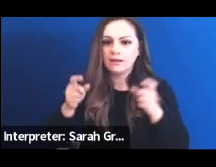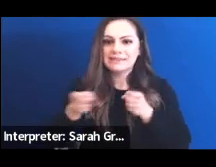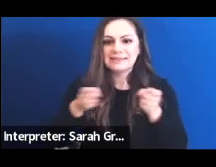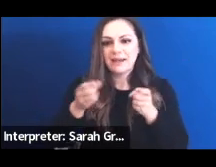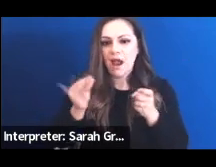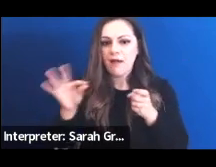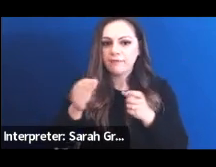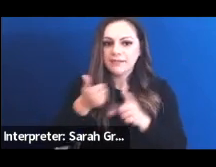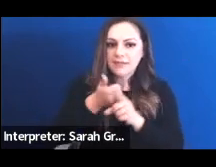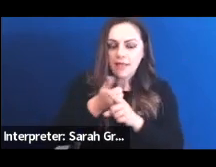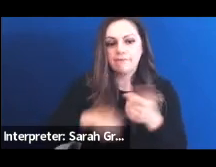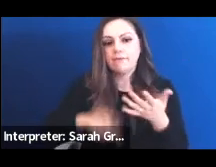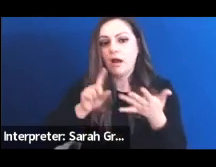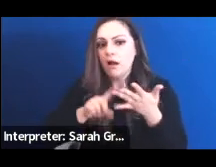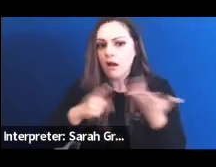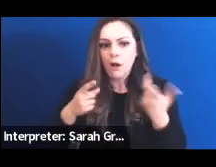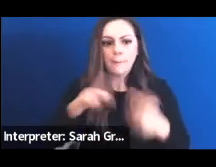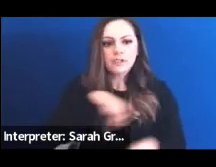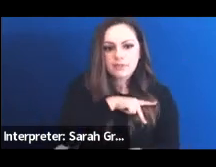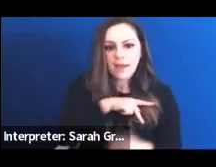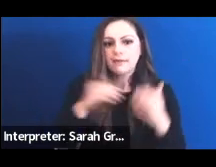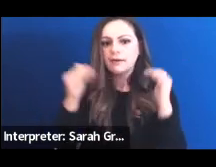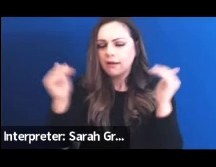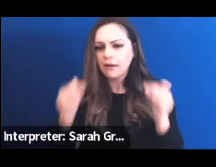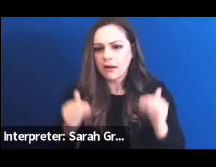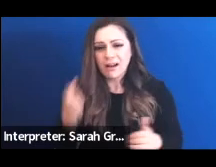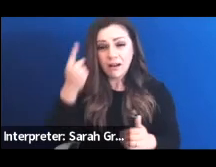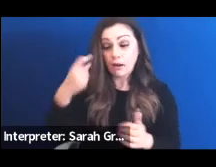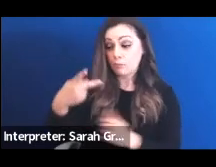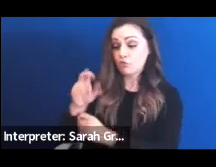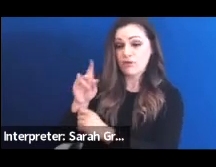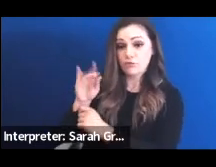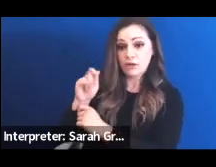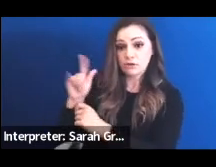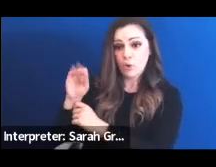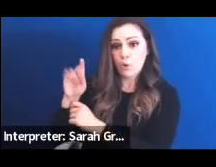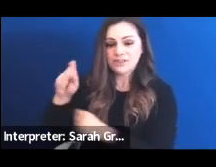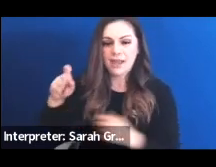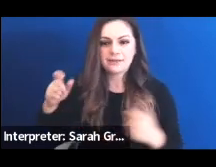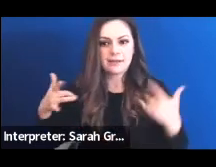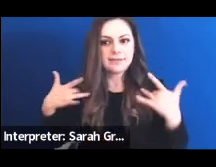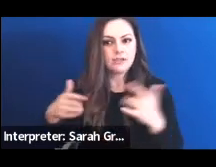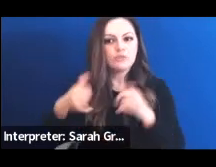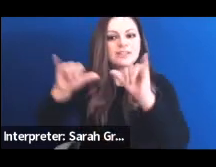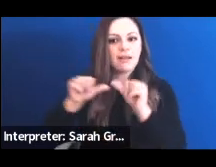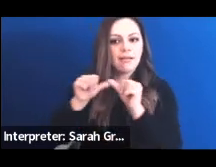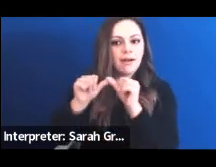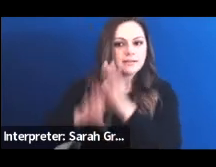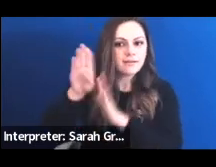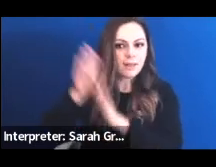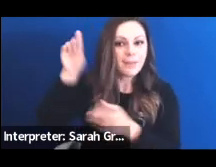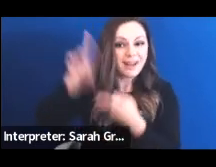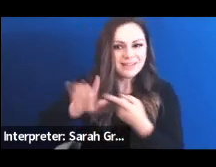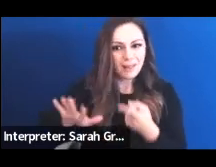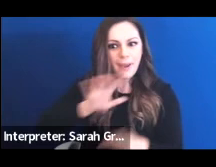know, prefrontal cortex usually doesn't finish developing until about 25. And the thing